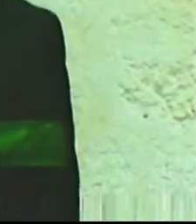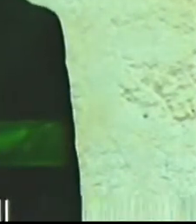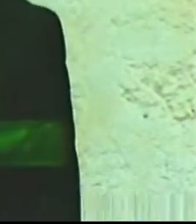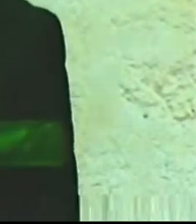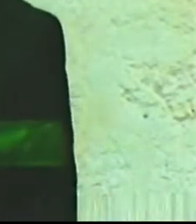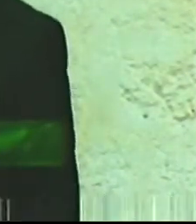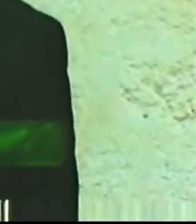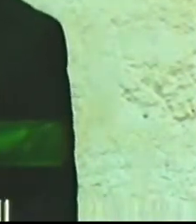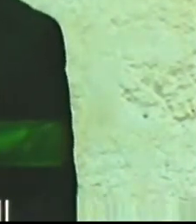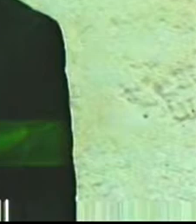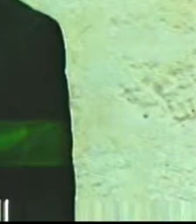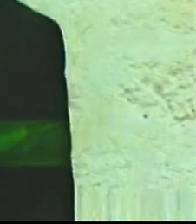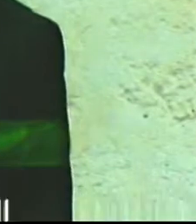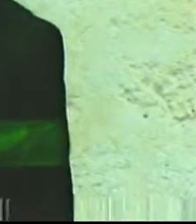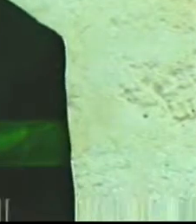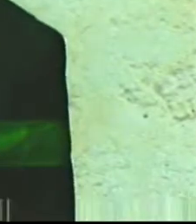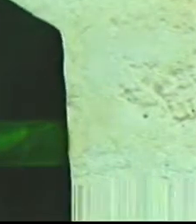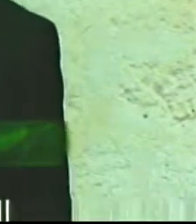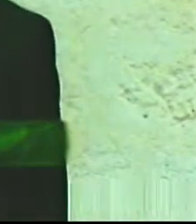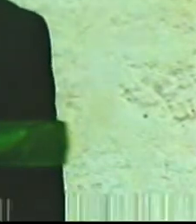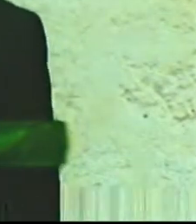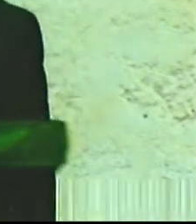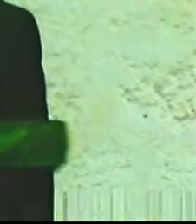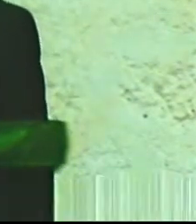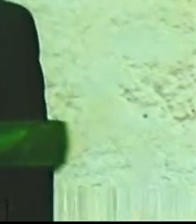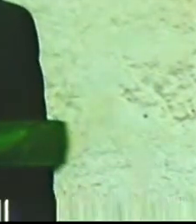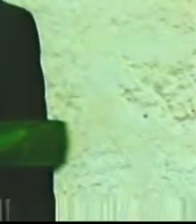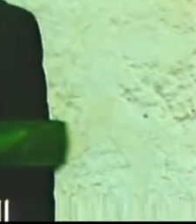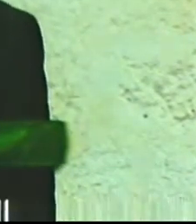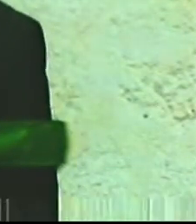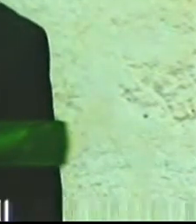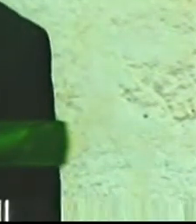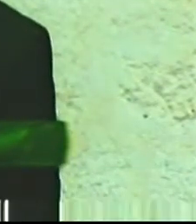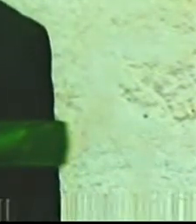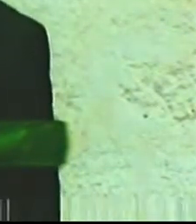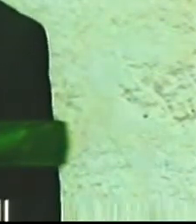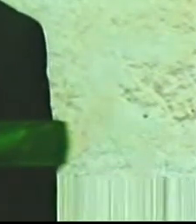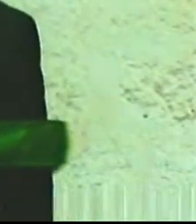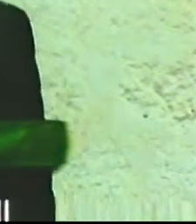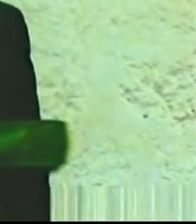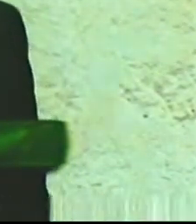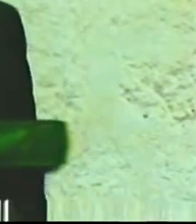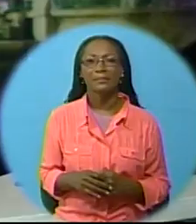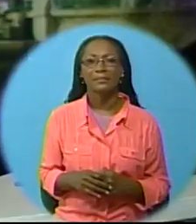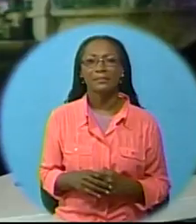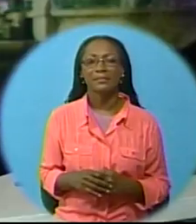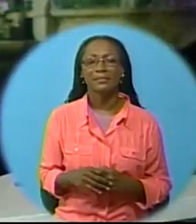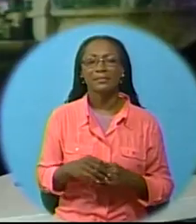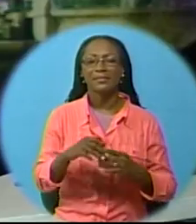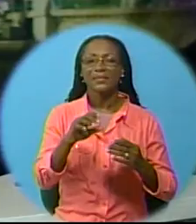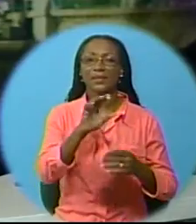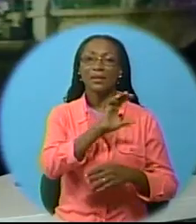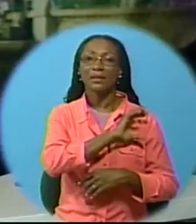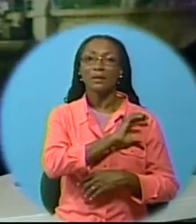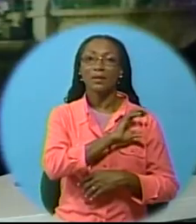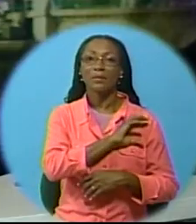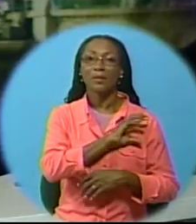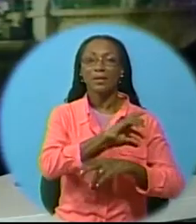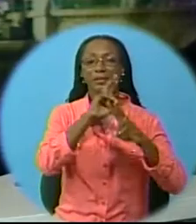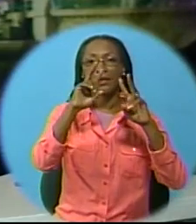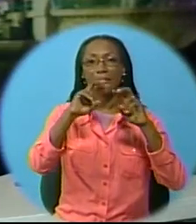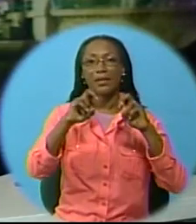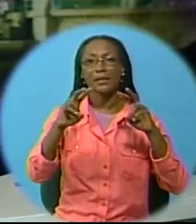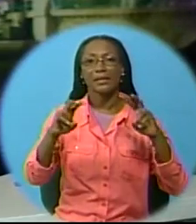equip the other sectors to be able to do what needs to be done, we would have failed in the long run. Lawmen are carrying